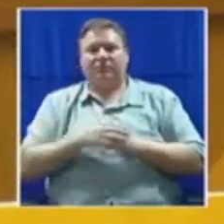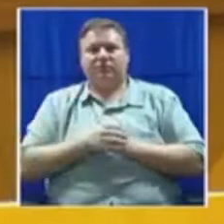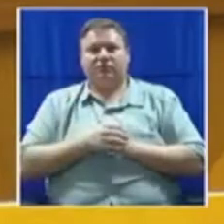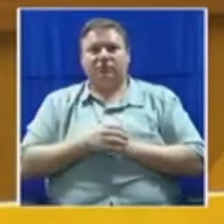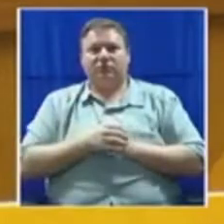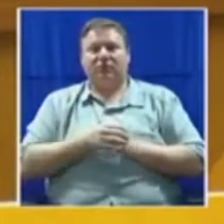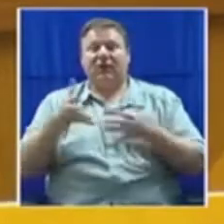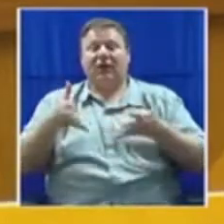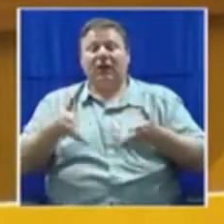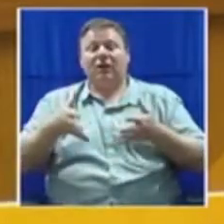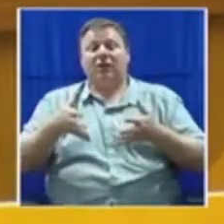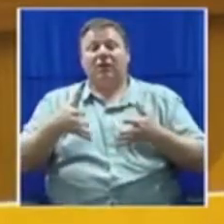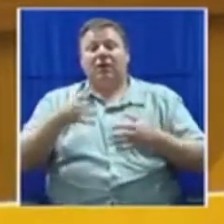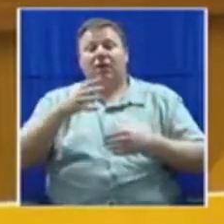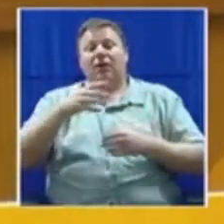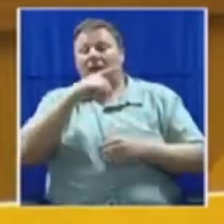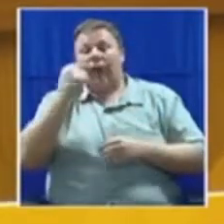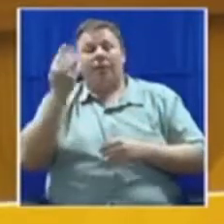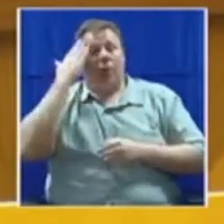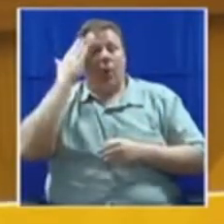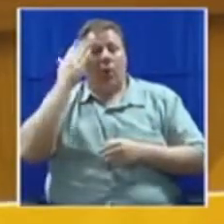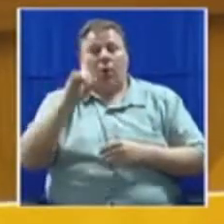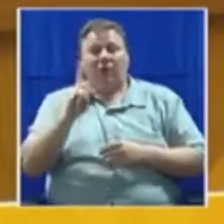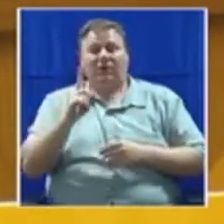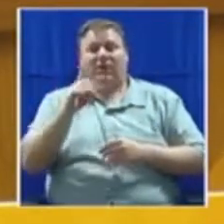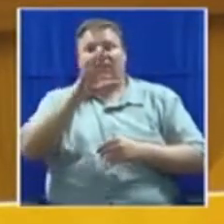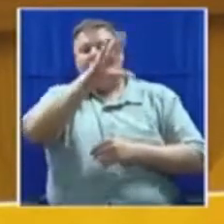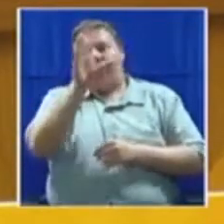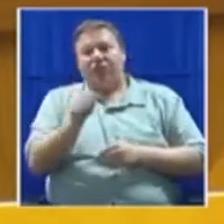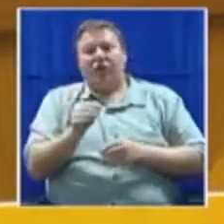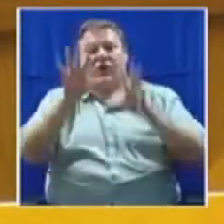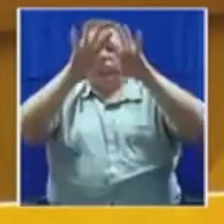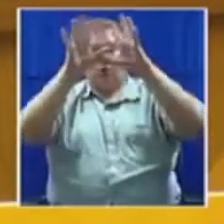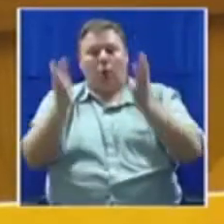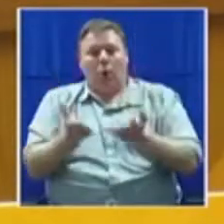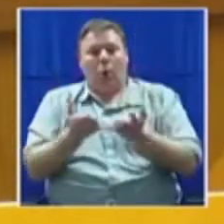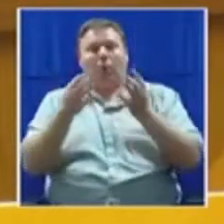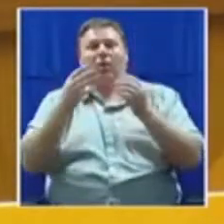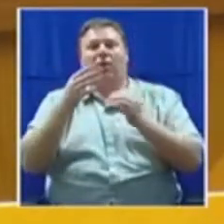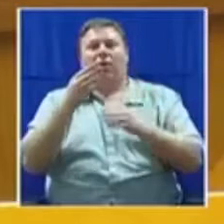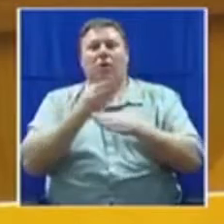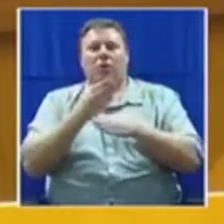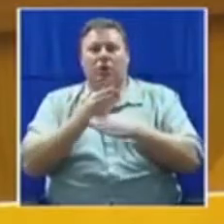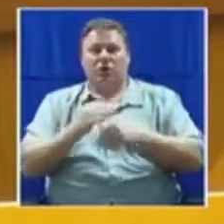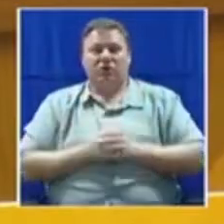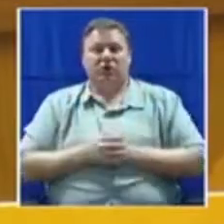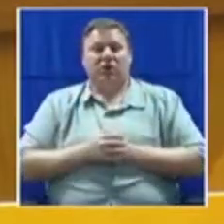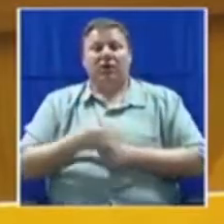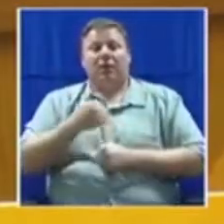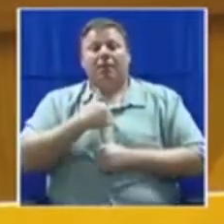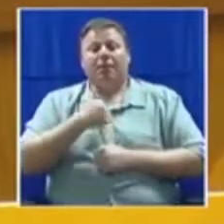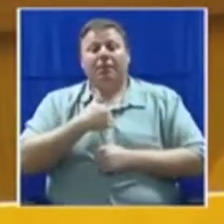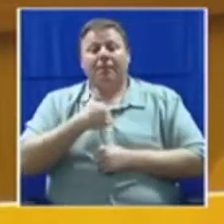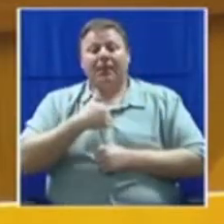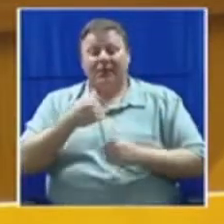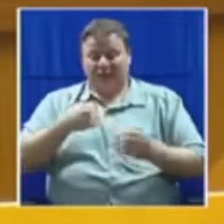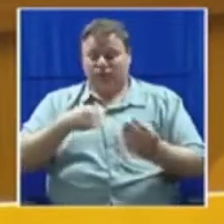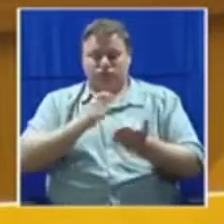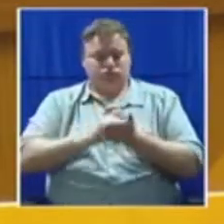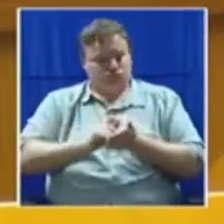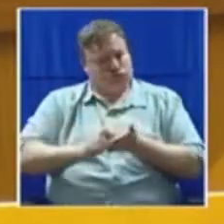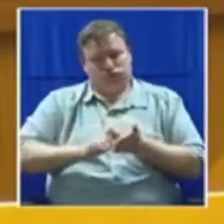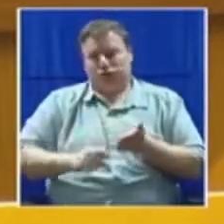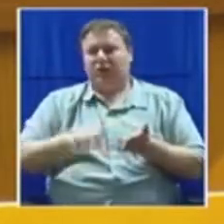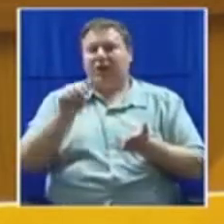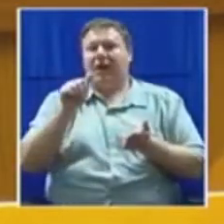Global Operations. I, myself, have deposed an affidavit